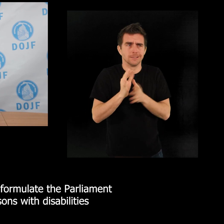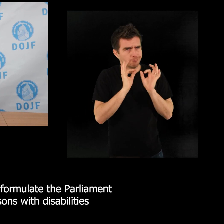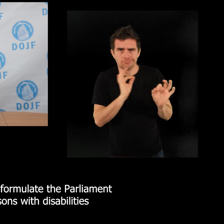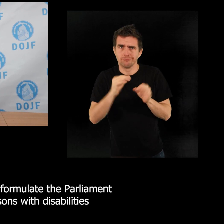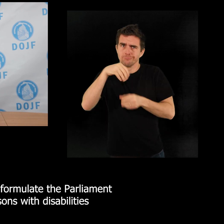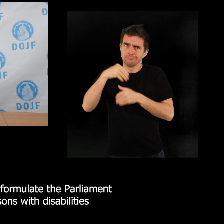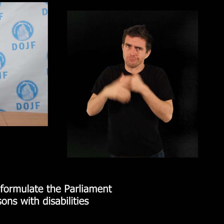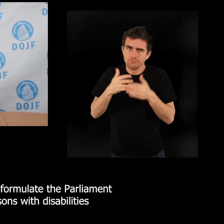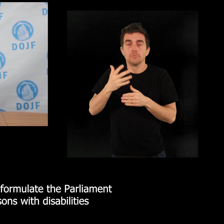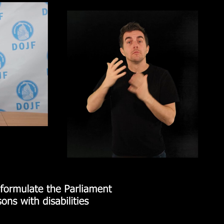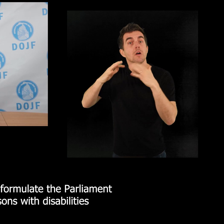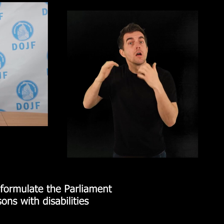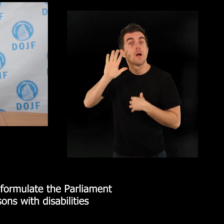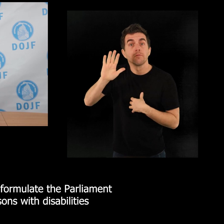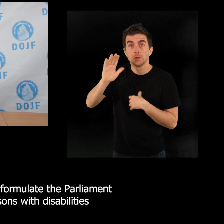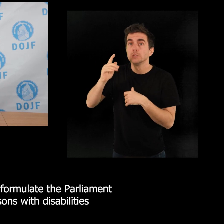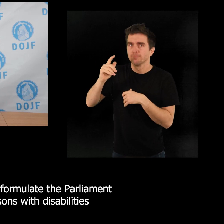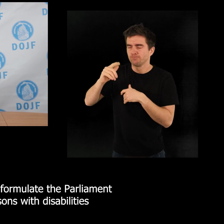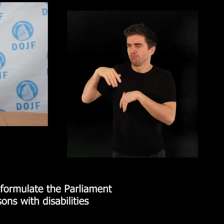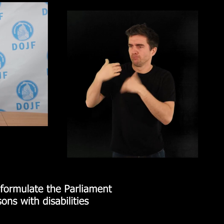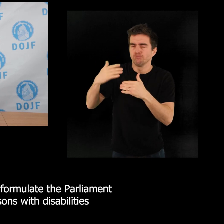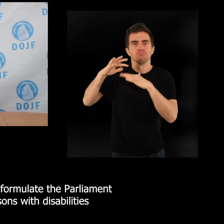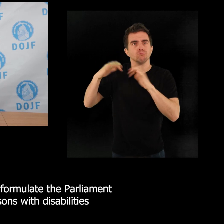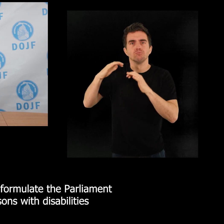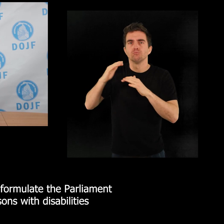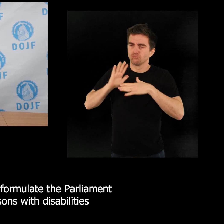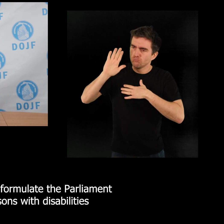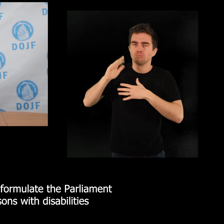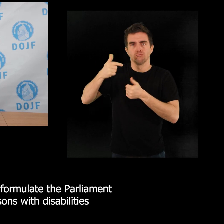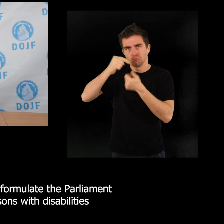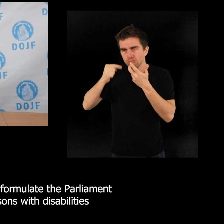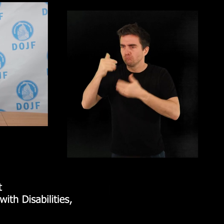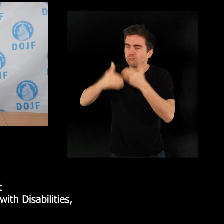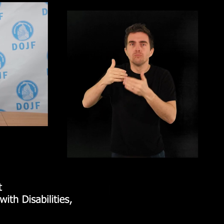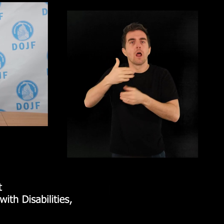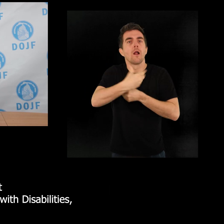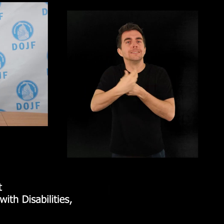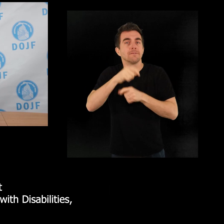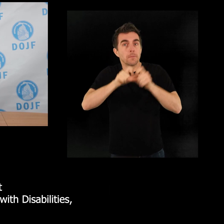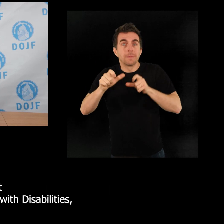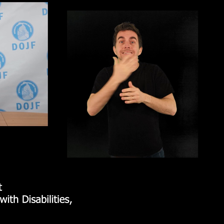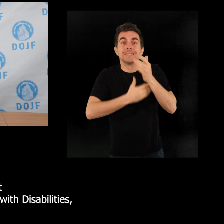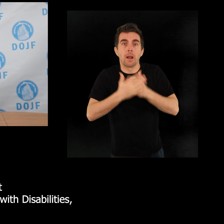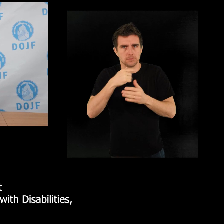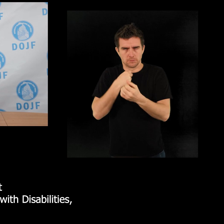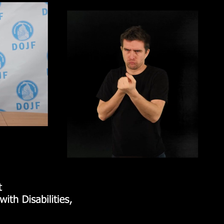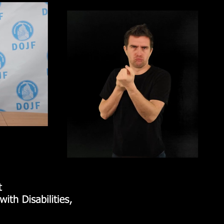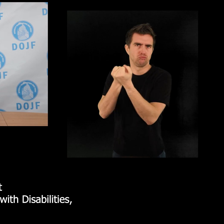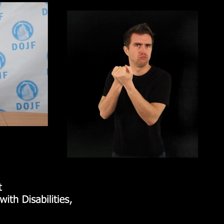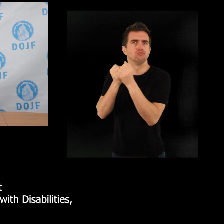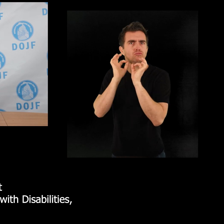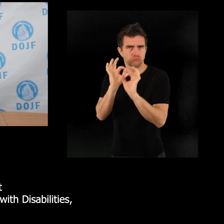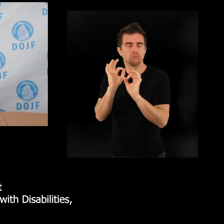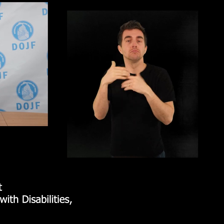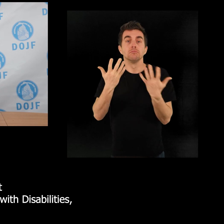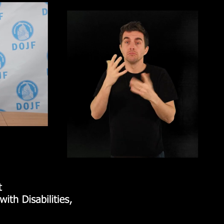to formulate the Parliament caucus on inclusion of persons with disability, and we represent the National